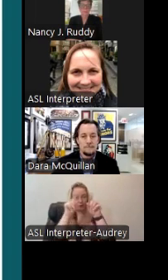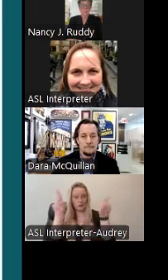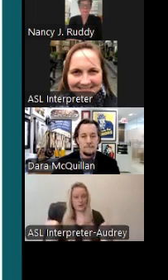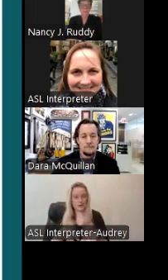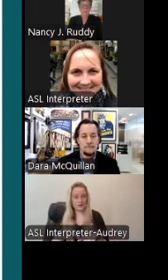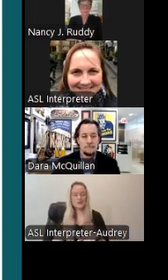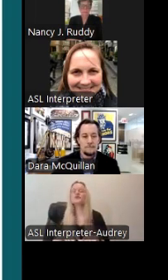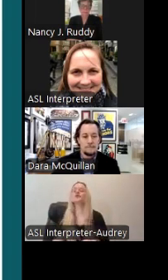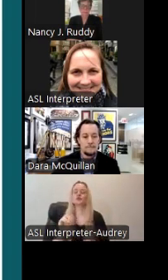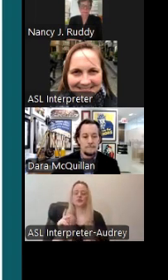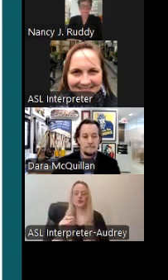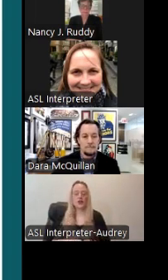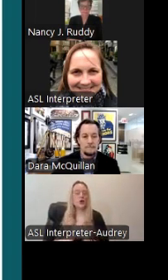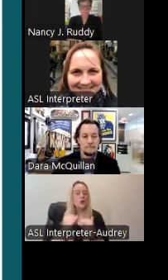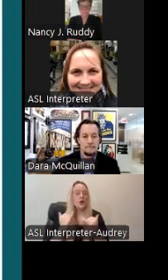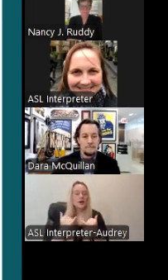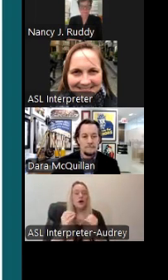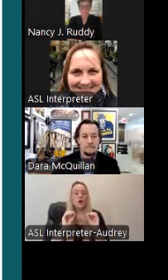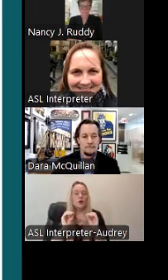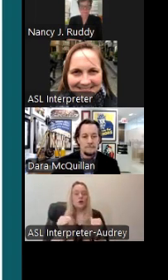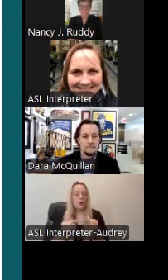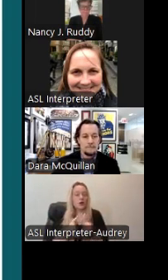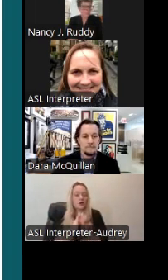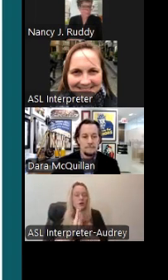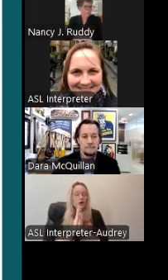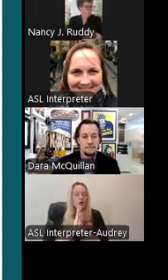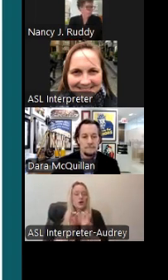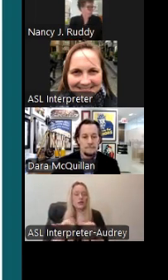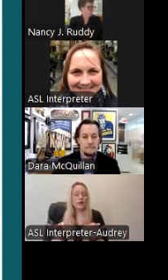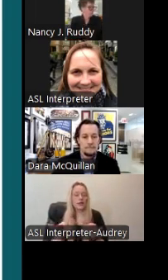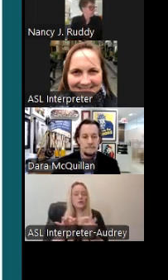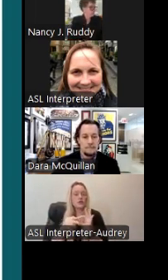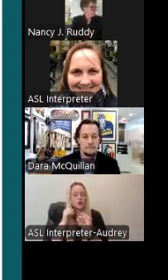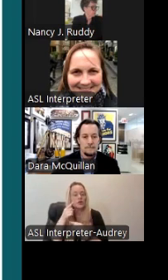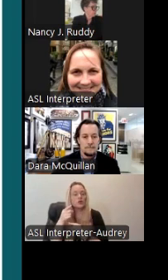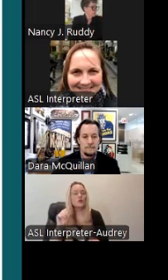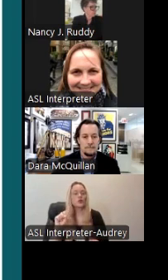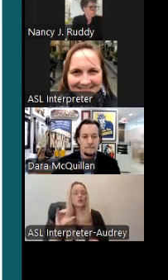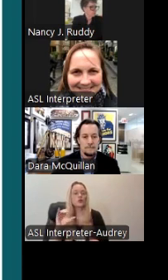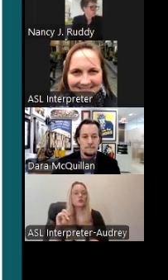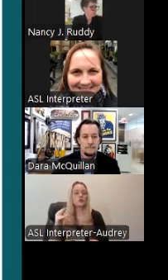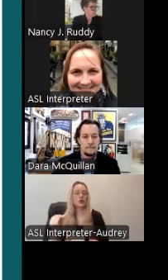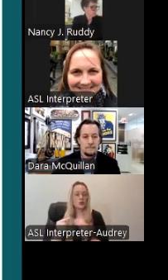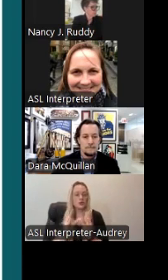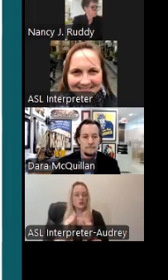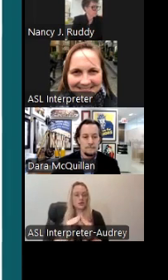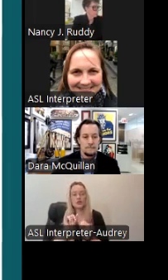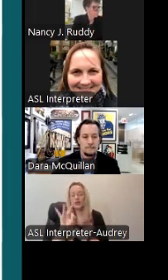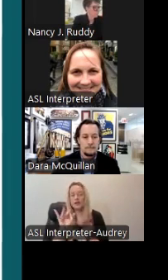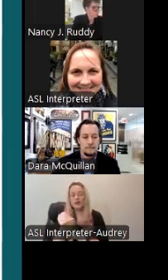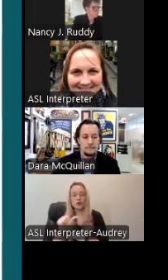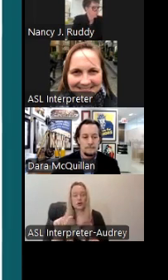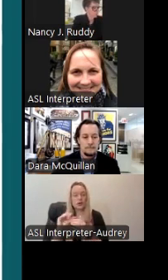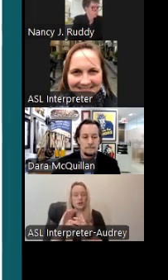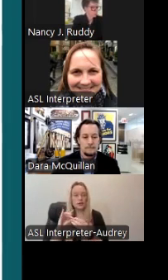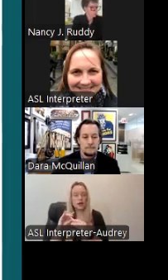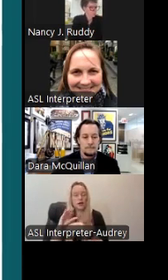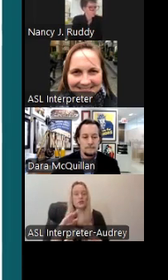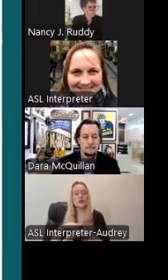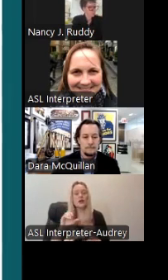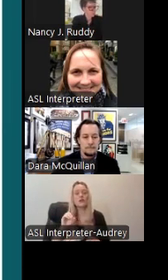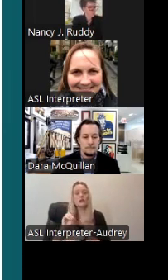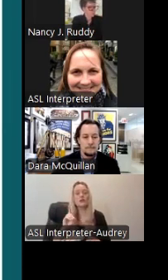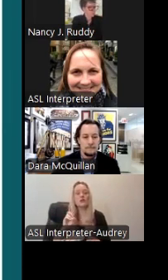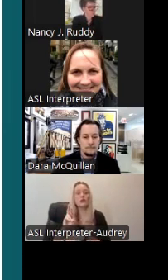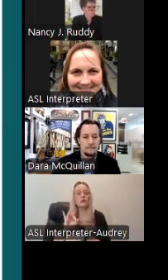As of right now, no one has requested language interpretation for the scoping session. If there are any comments on the draft scope of work